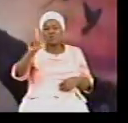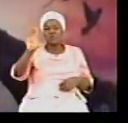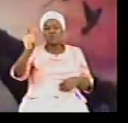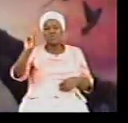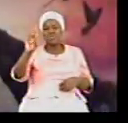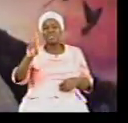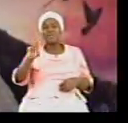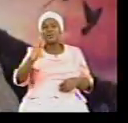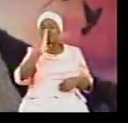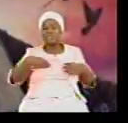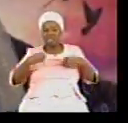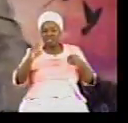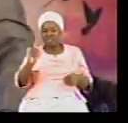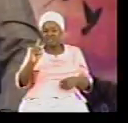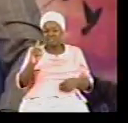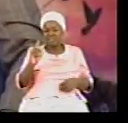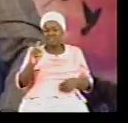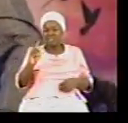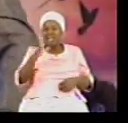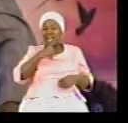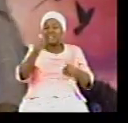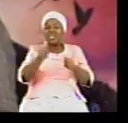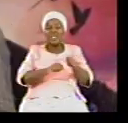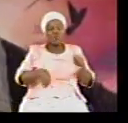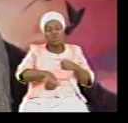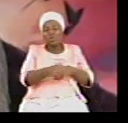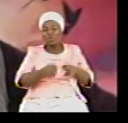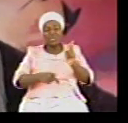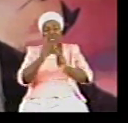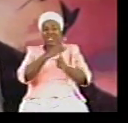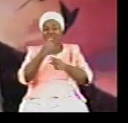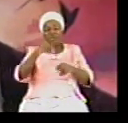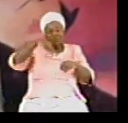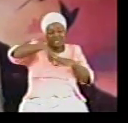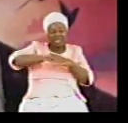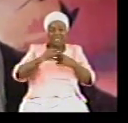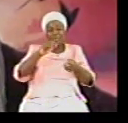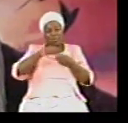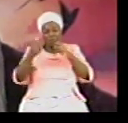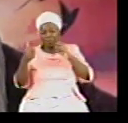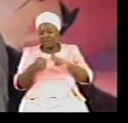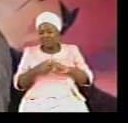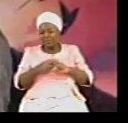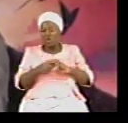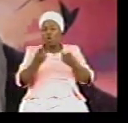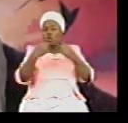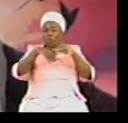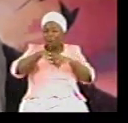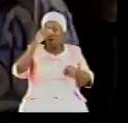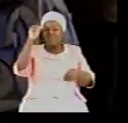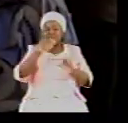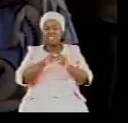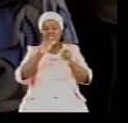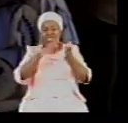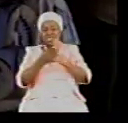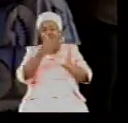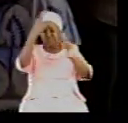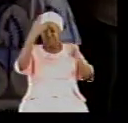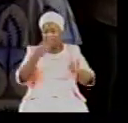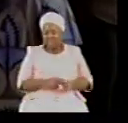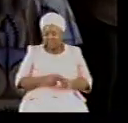healed. And every other kind of internal problem, come out in Jesus'